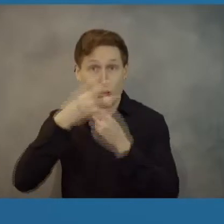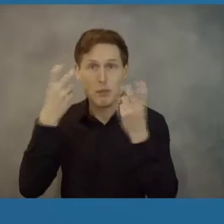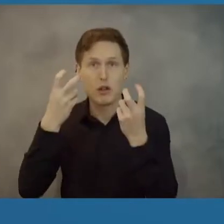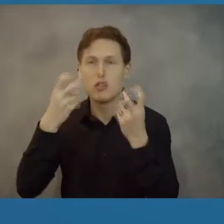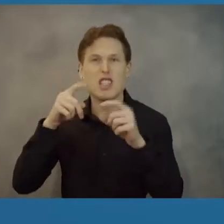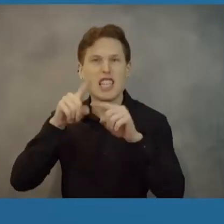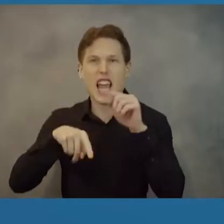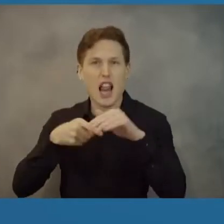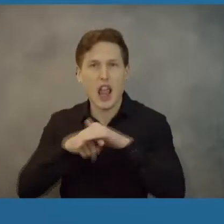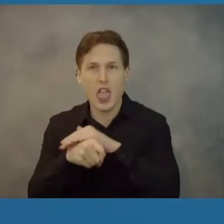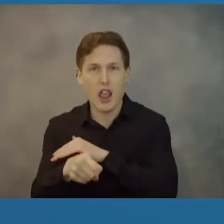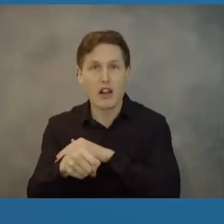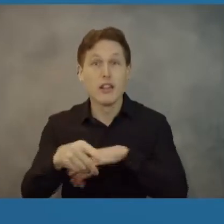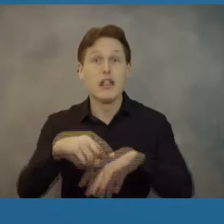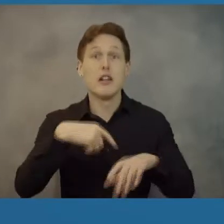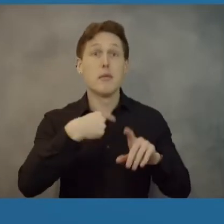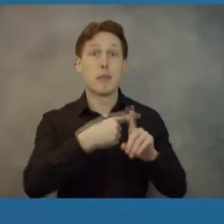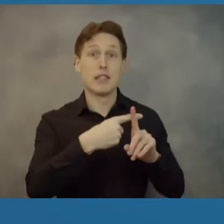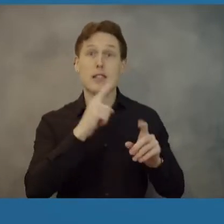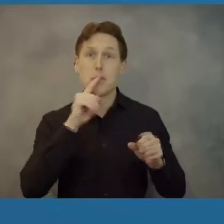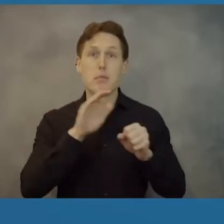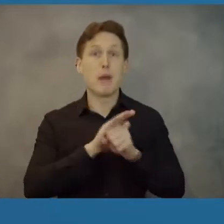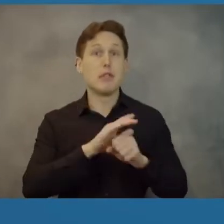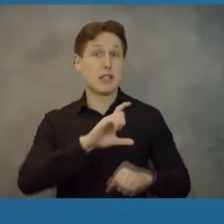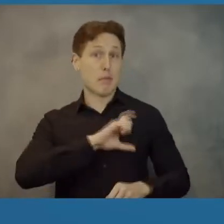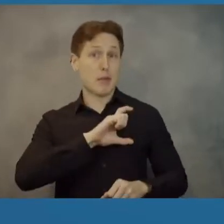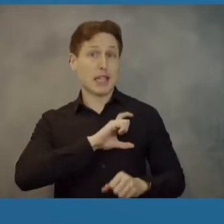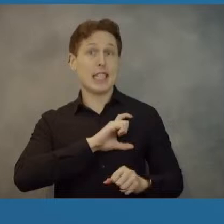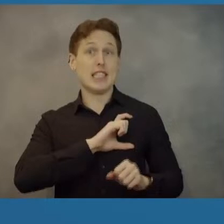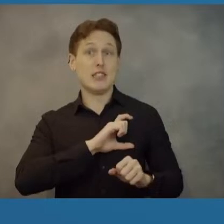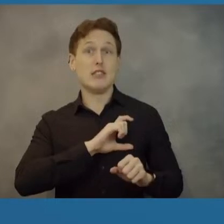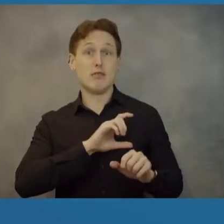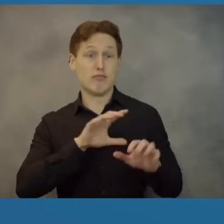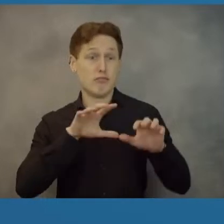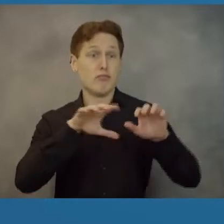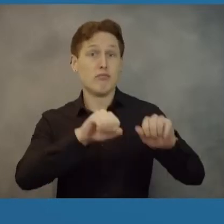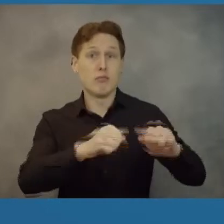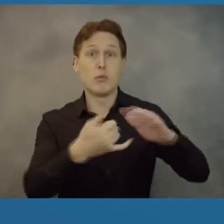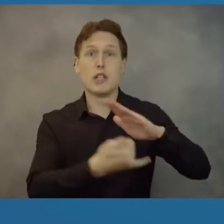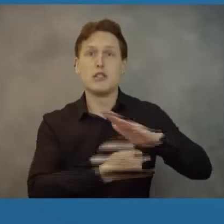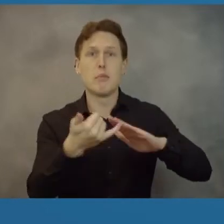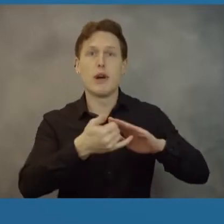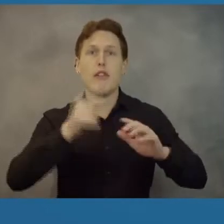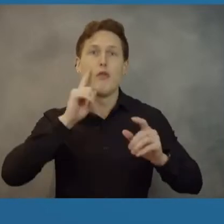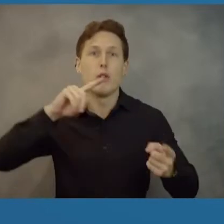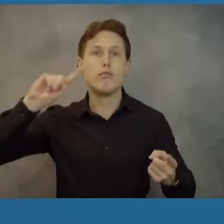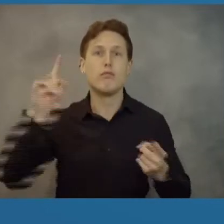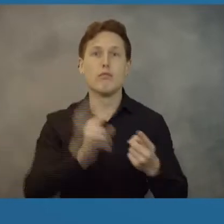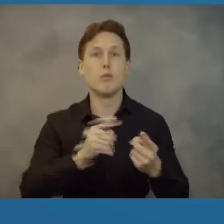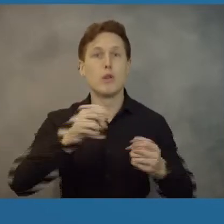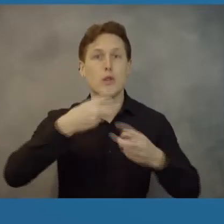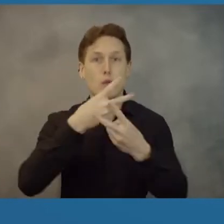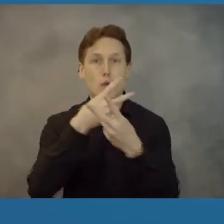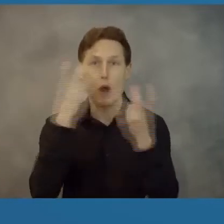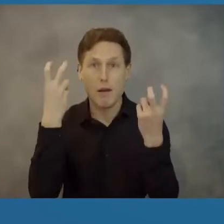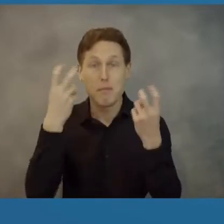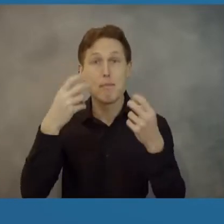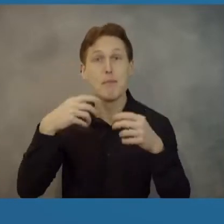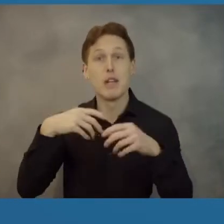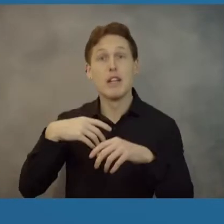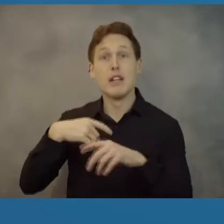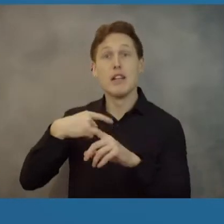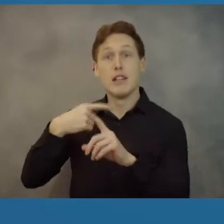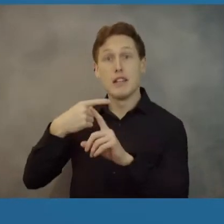to drive down crime and ensure that every rider feels safe. And I vowed to get more New Yorkers who are suffering from